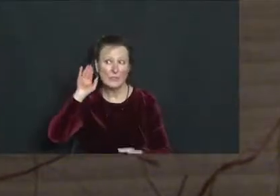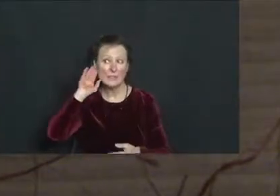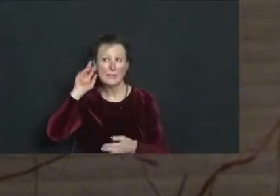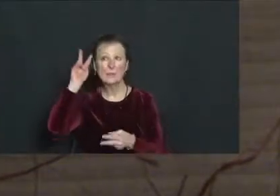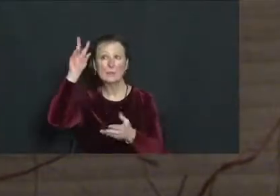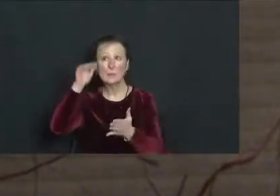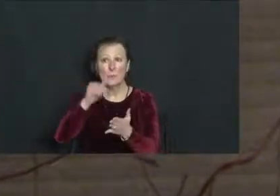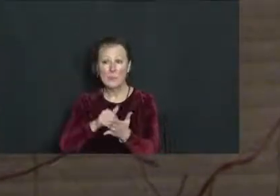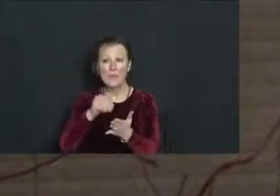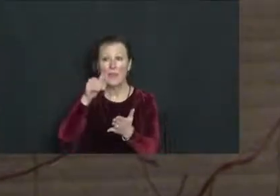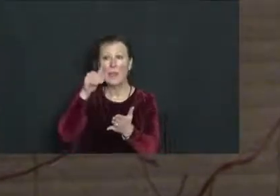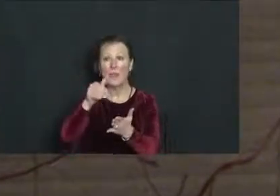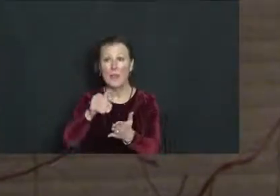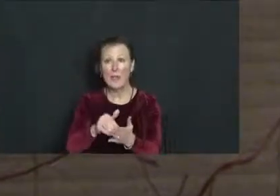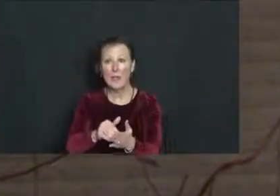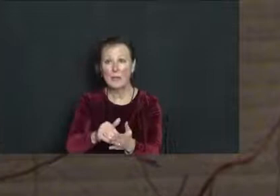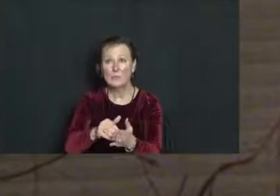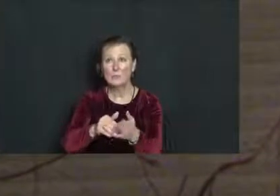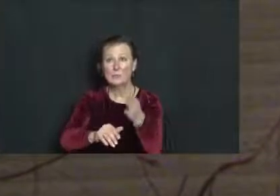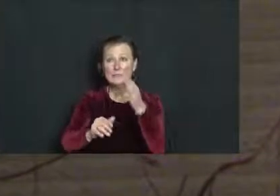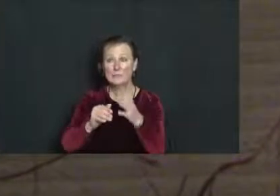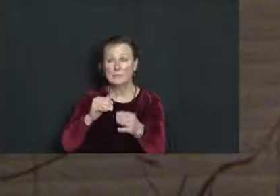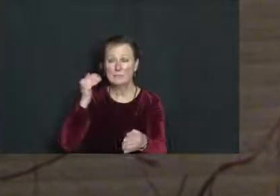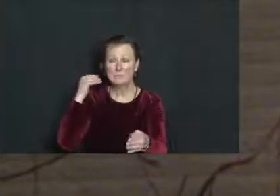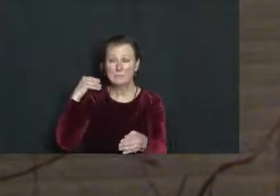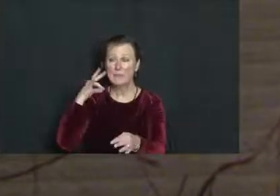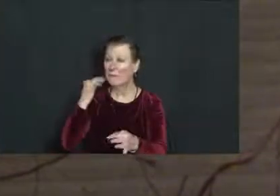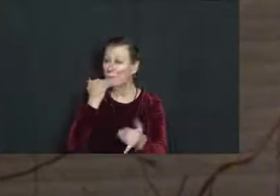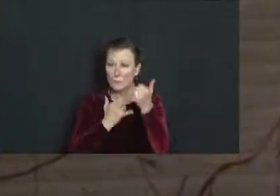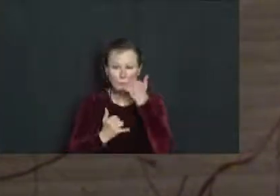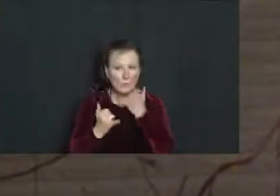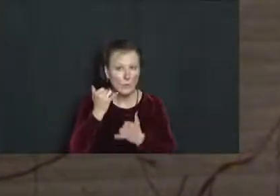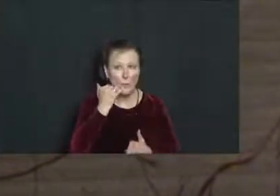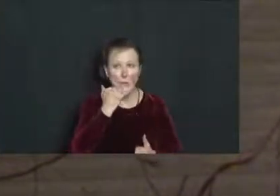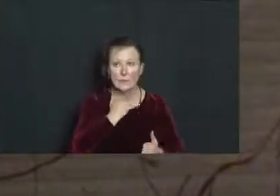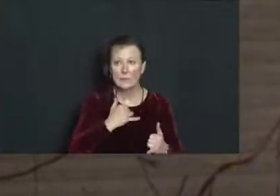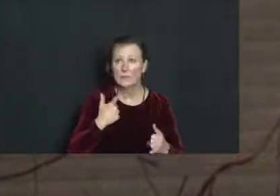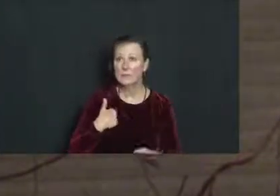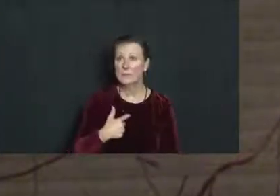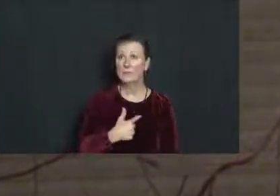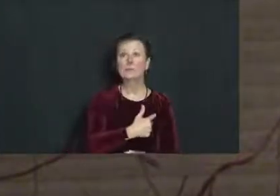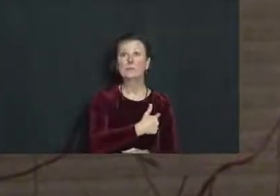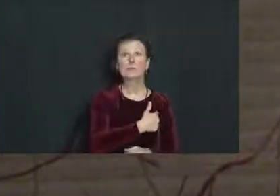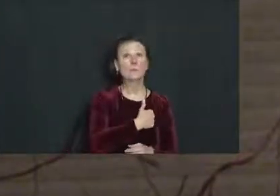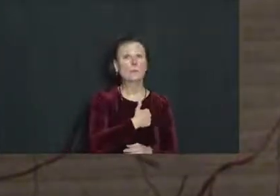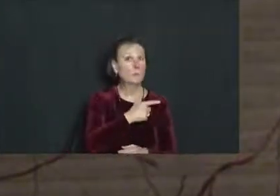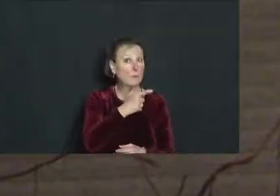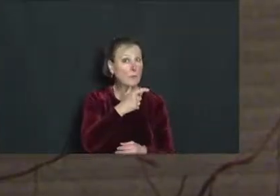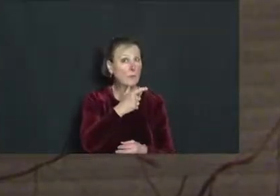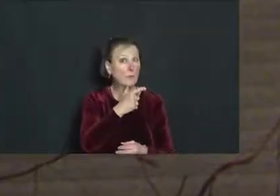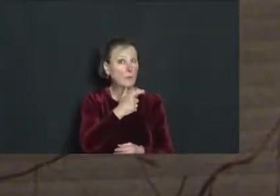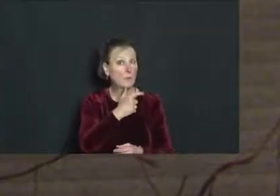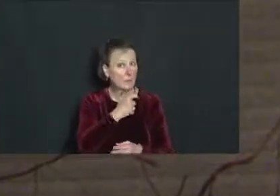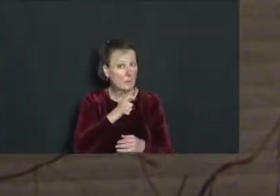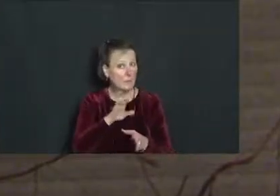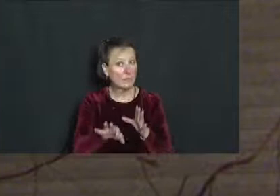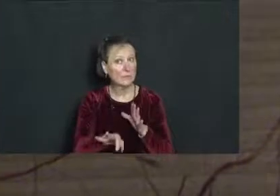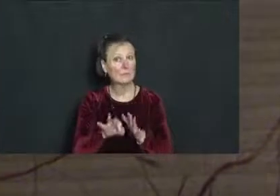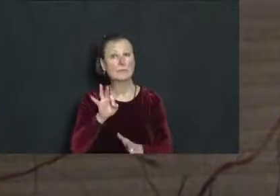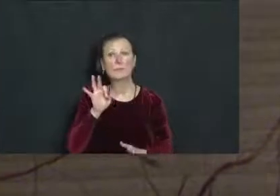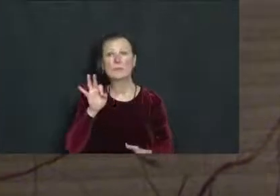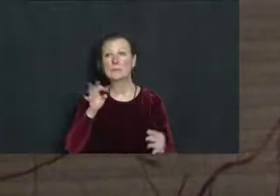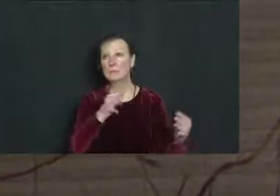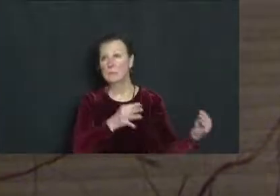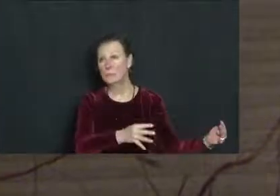2,000 years of wrong. And we who fight the